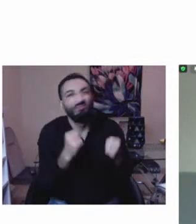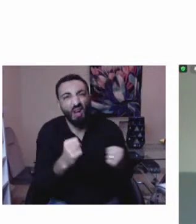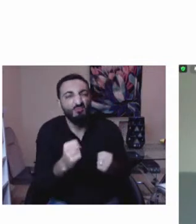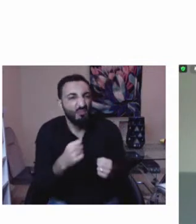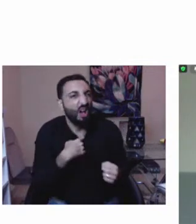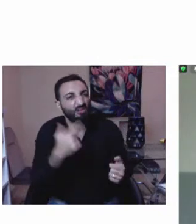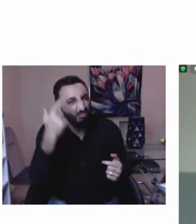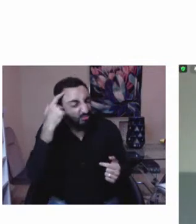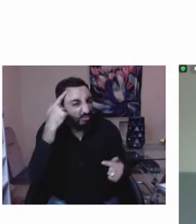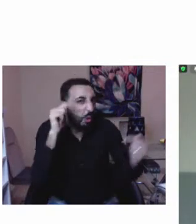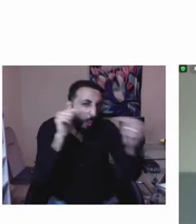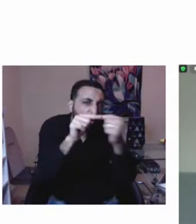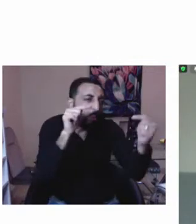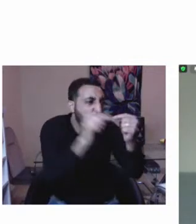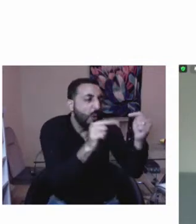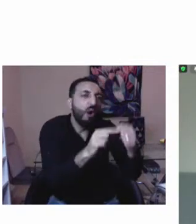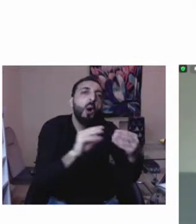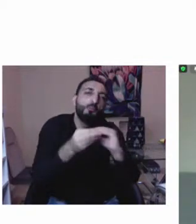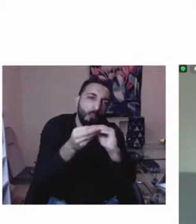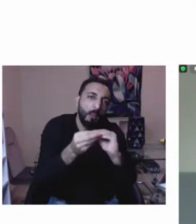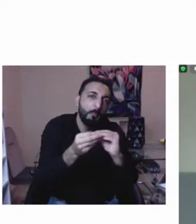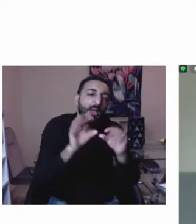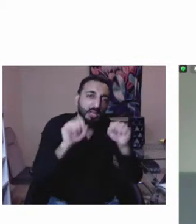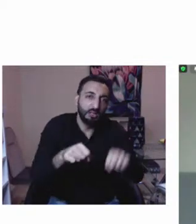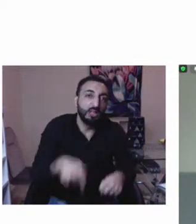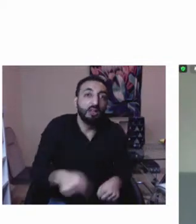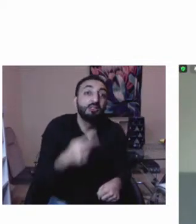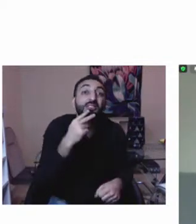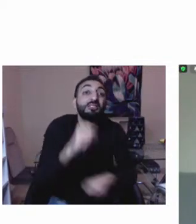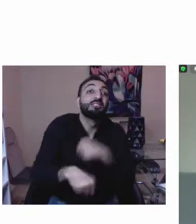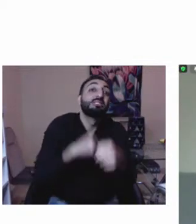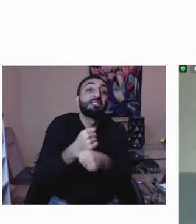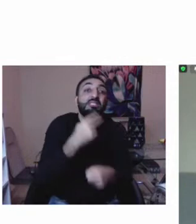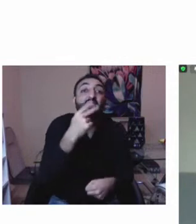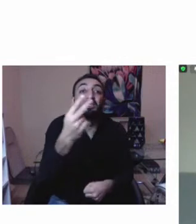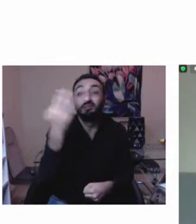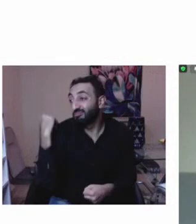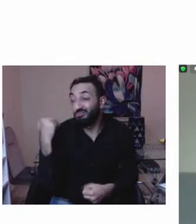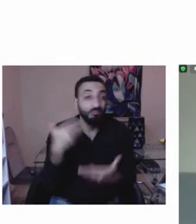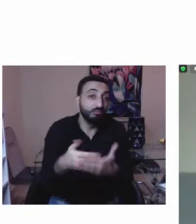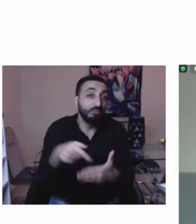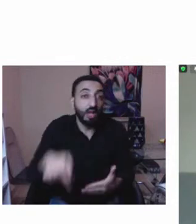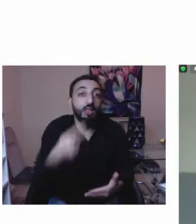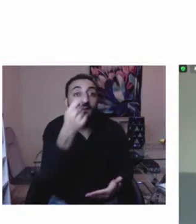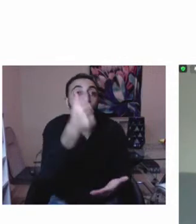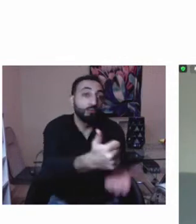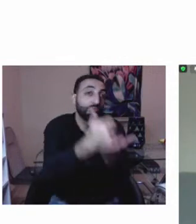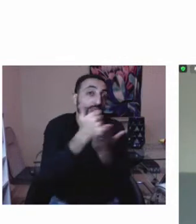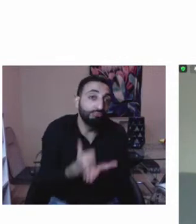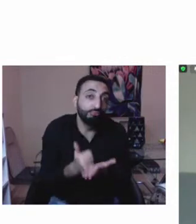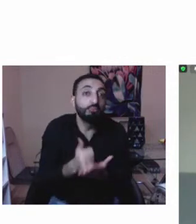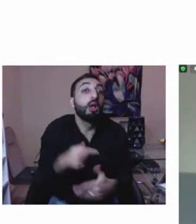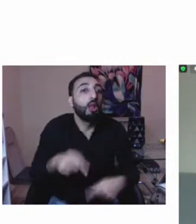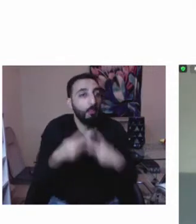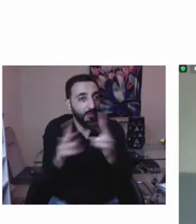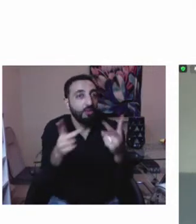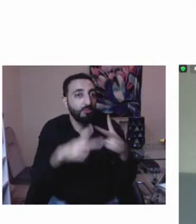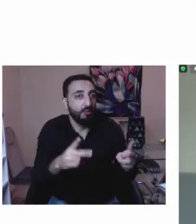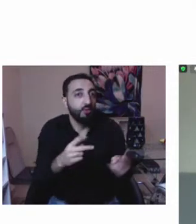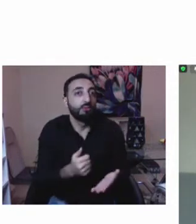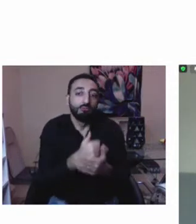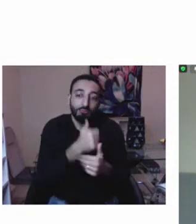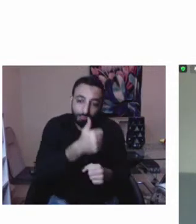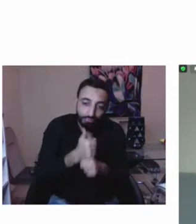These two years of funding from the Swedish government and the trust of Peace Direct have allowed us to create a real change with our government, our